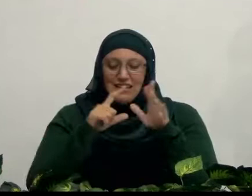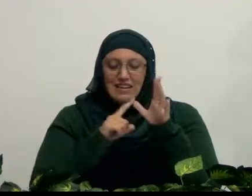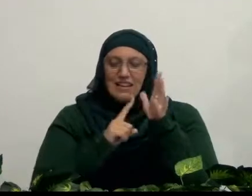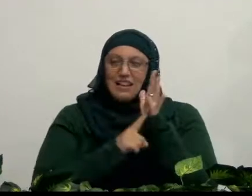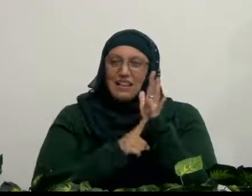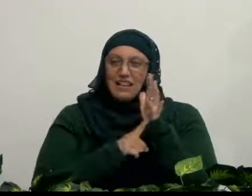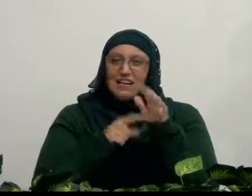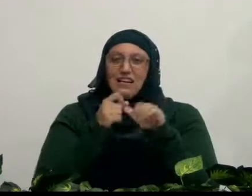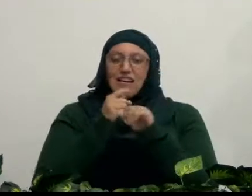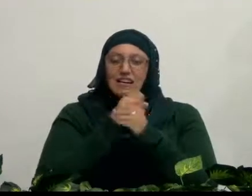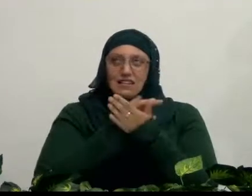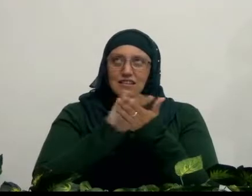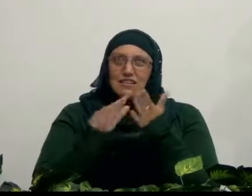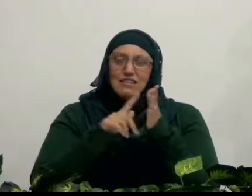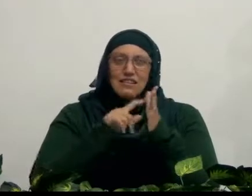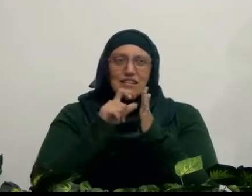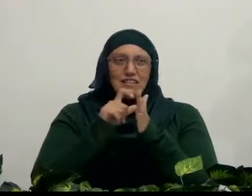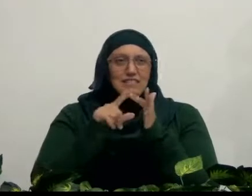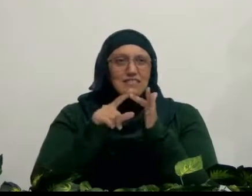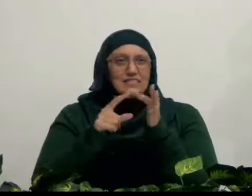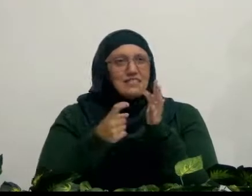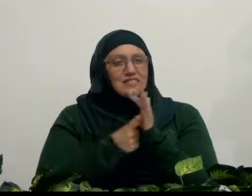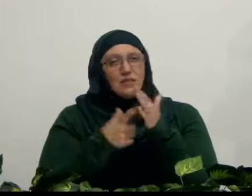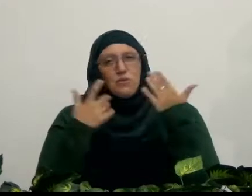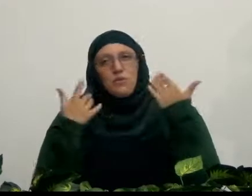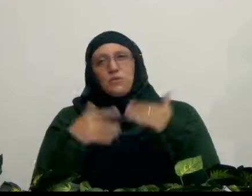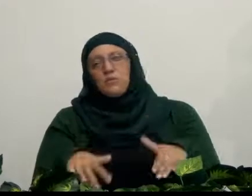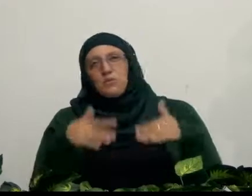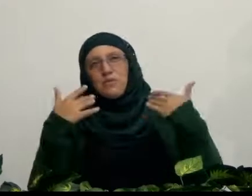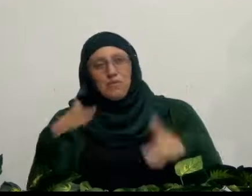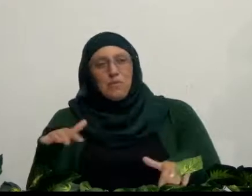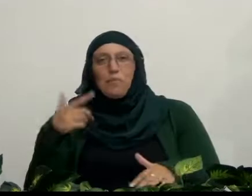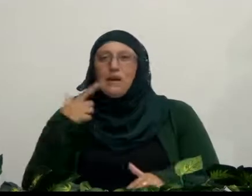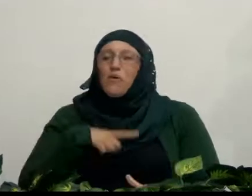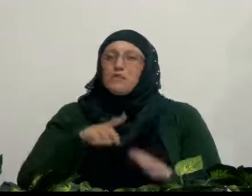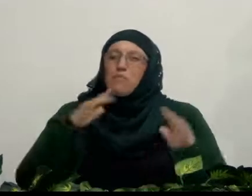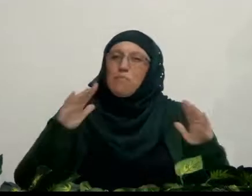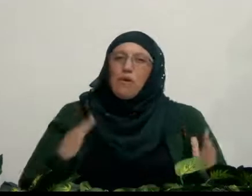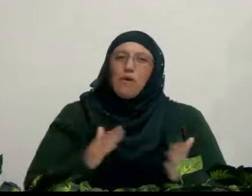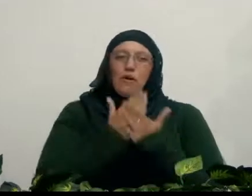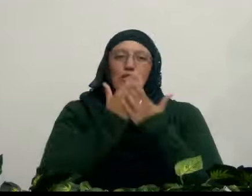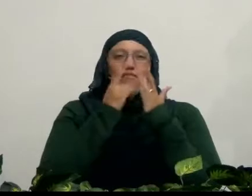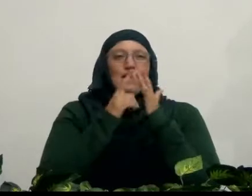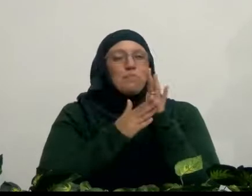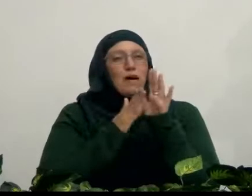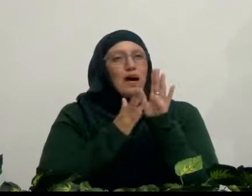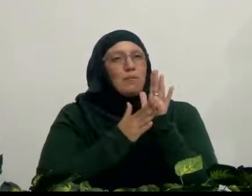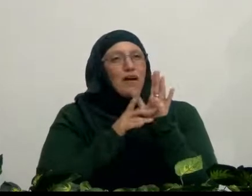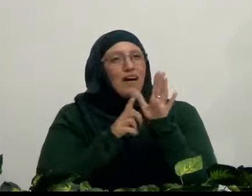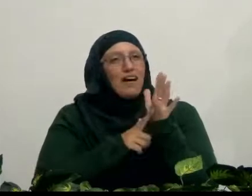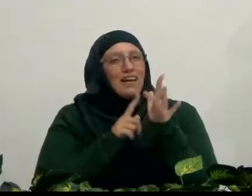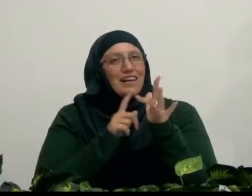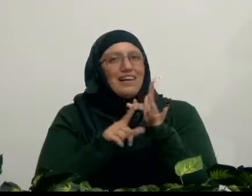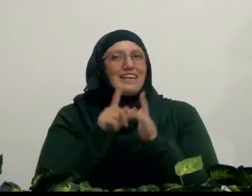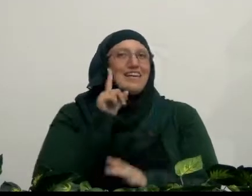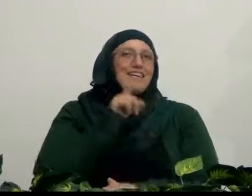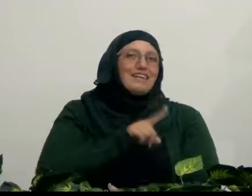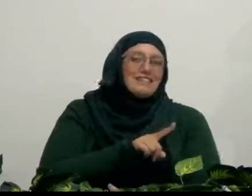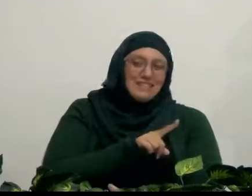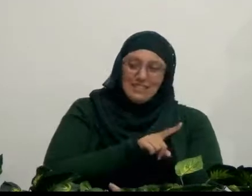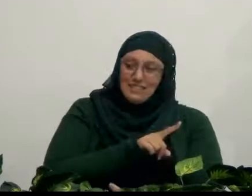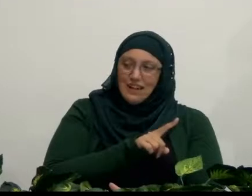reasons, is mashallah emceeing it because of the birth of Imam Hadi alayhi salam, my Karbala fellow traveler. I was so happy to see